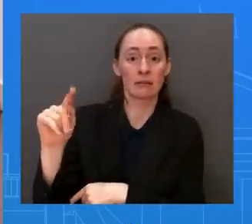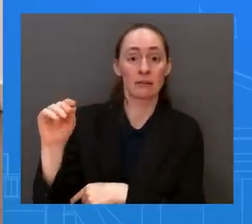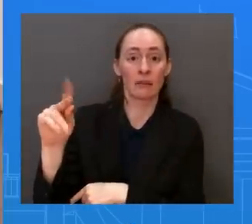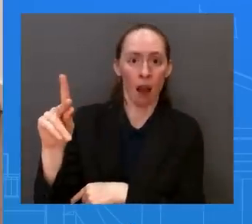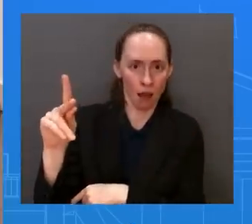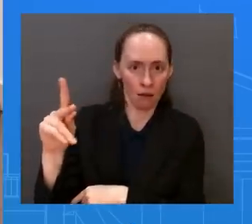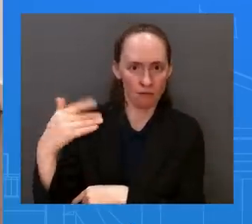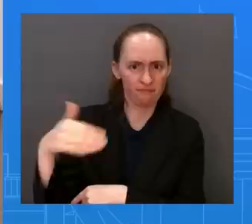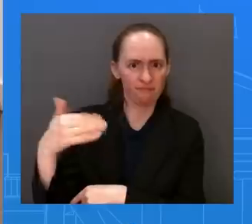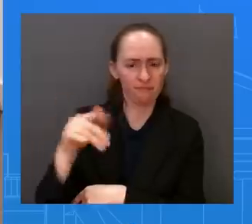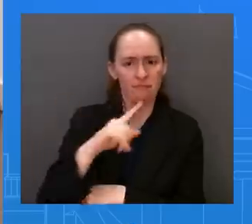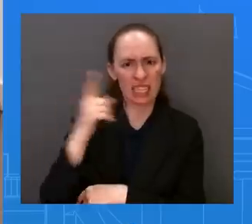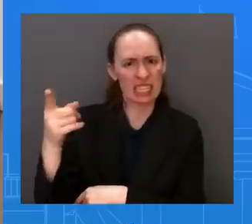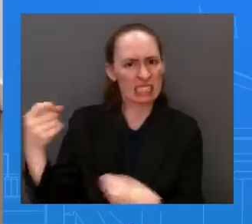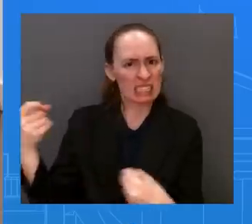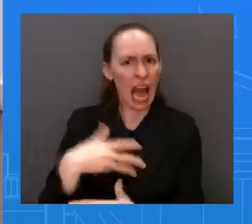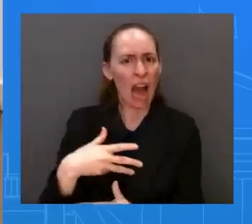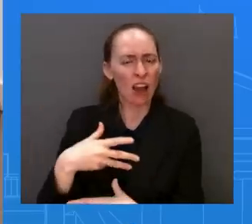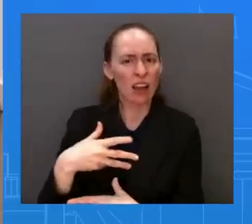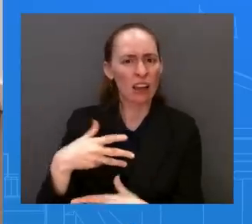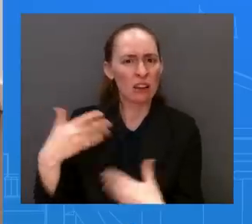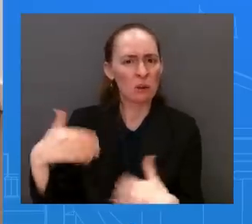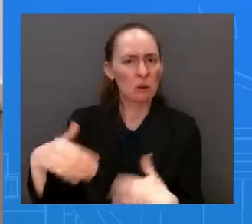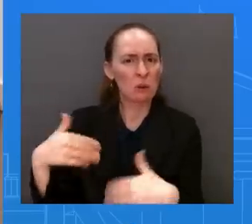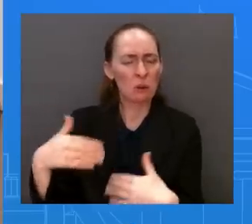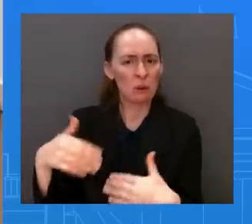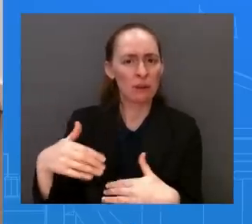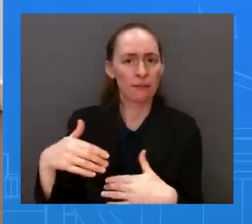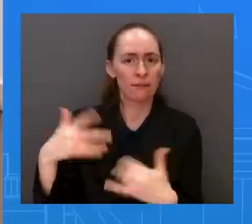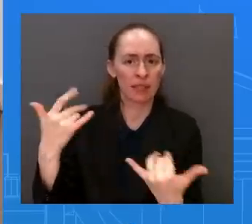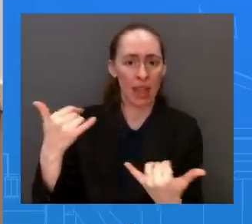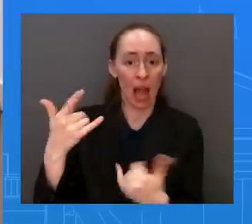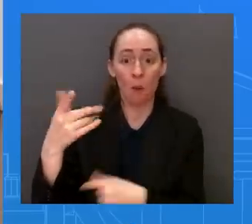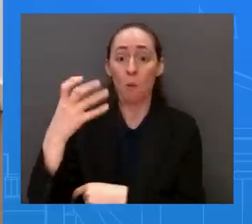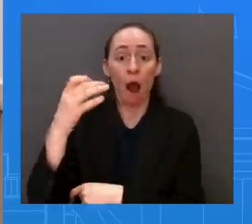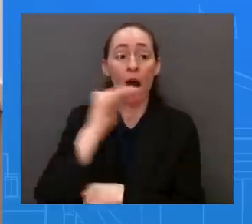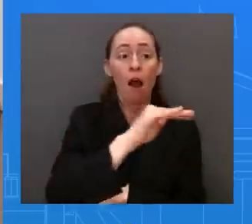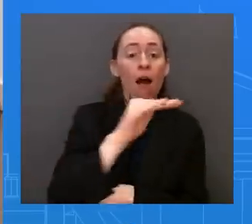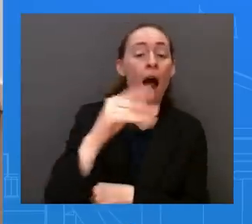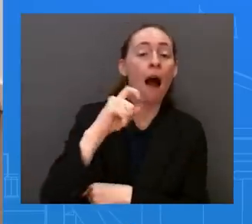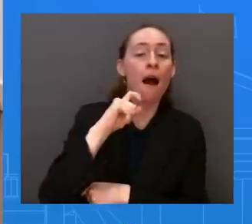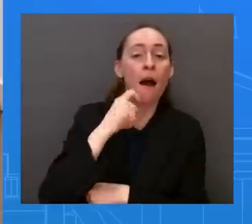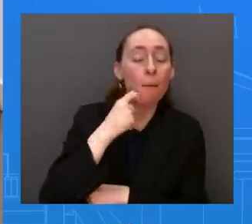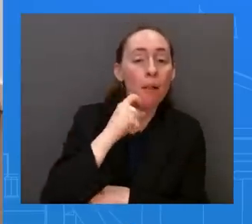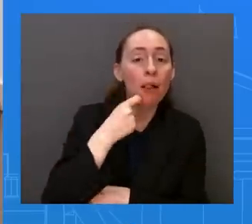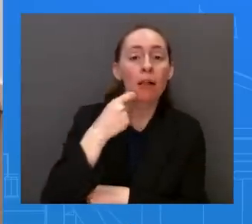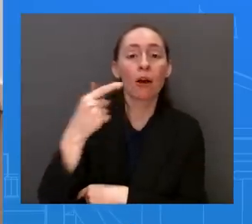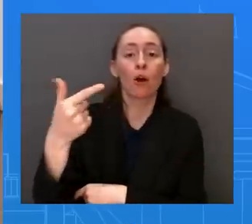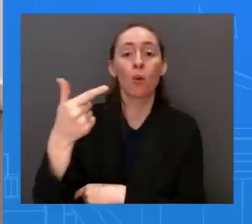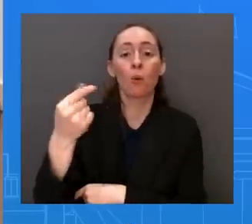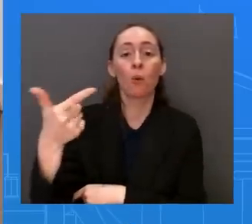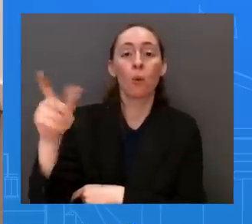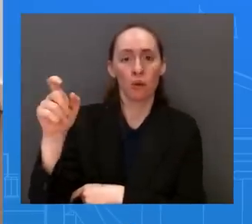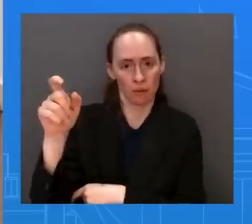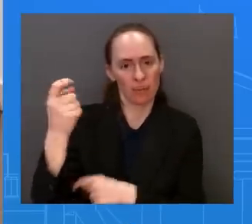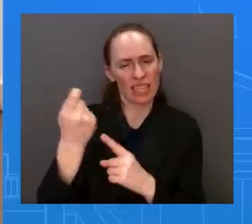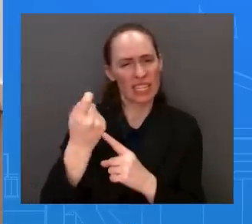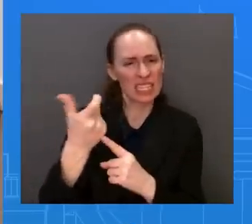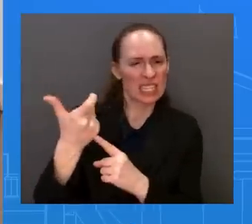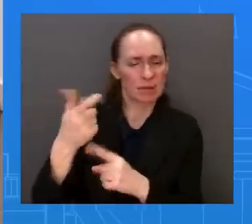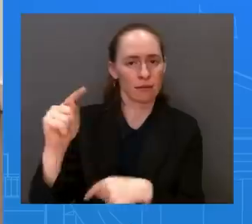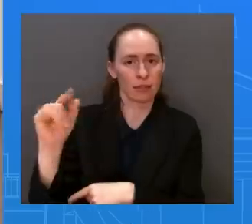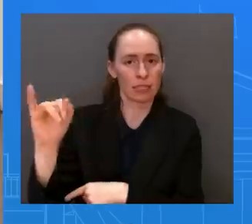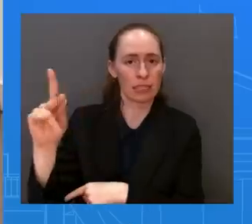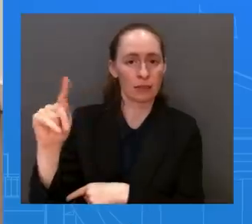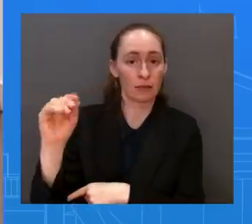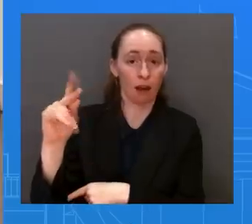from their devices, from their Google Play stores and Apple Play store. Does the administration believe that TikTok is a national security threat, and does it believe that those